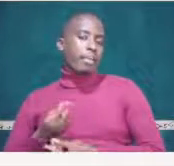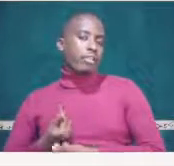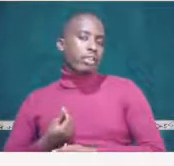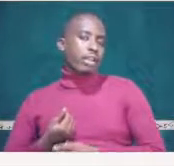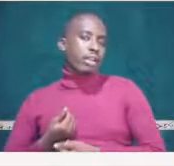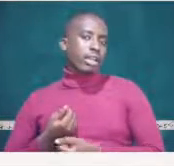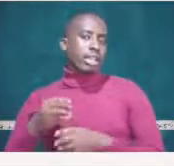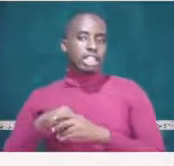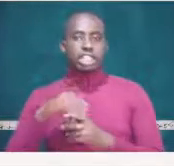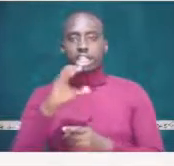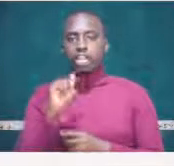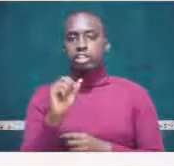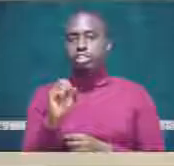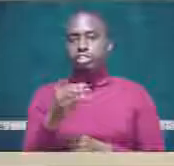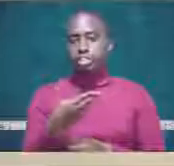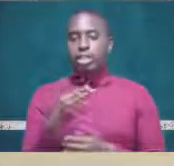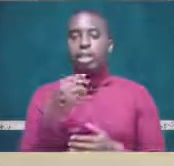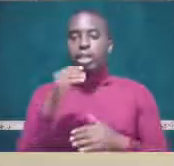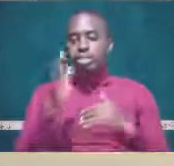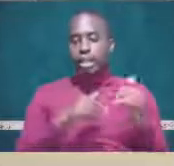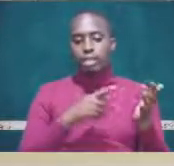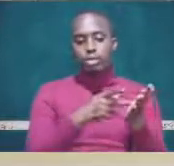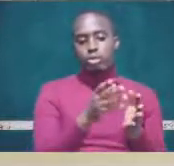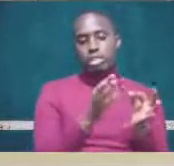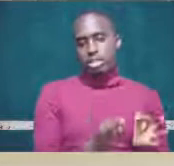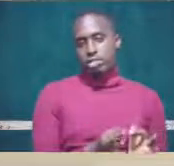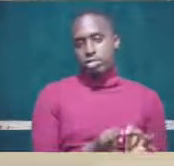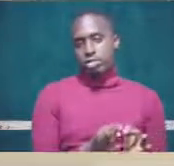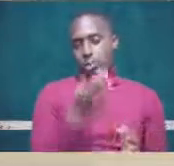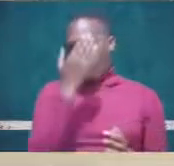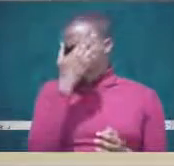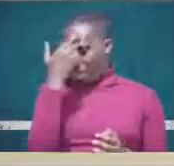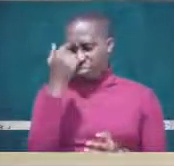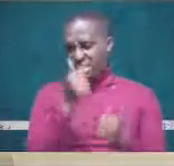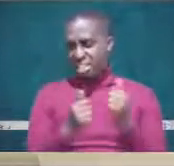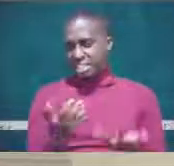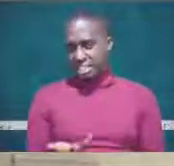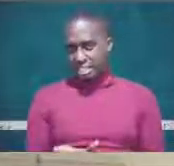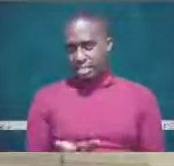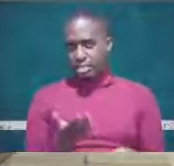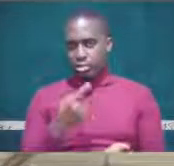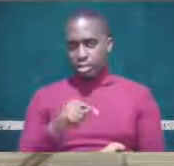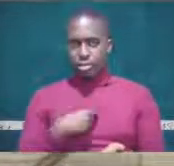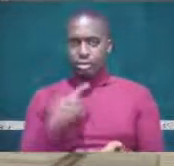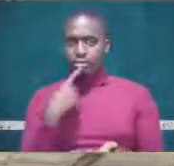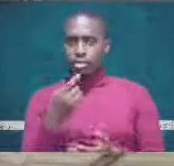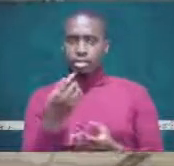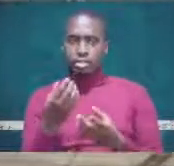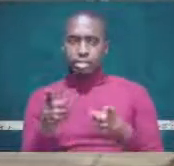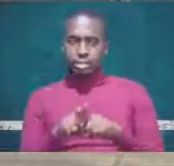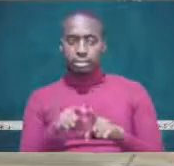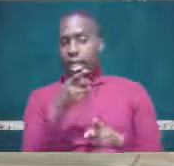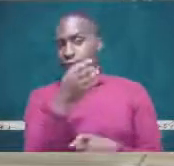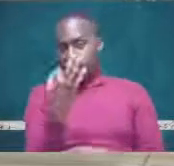want to hold money in cash other than buying assets? What are those reasons that were phrased by Keynes? And there are